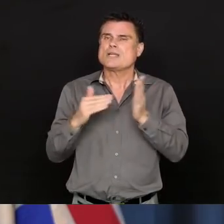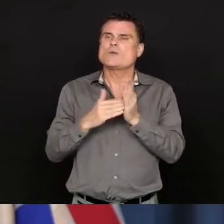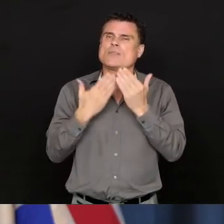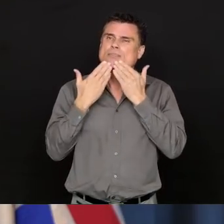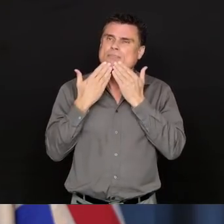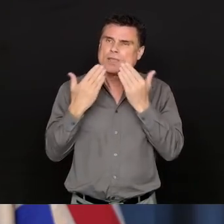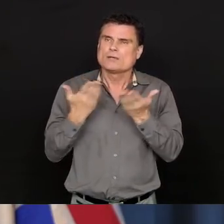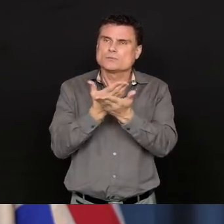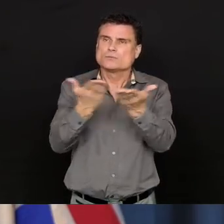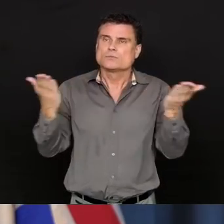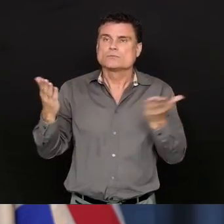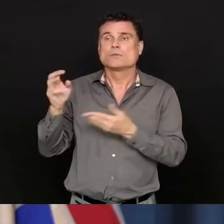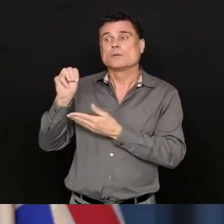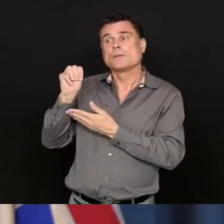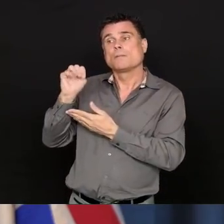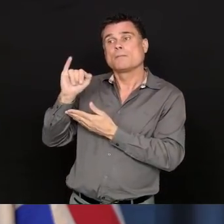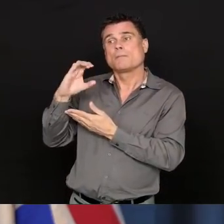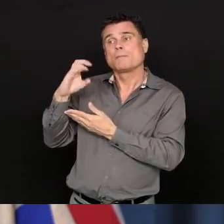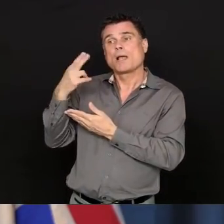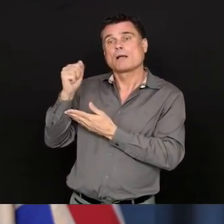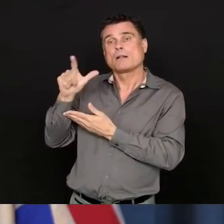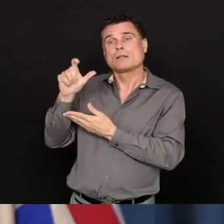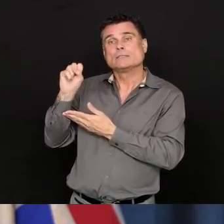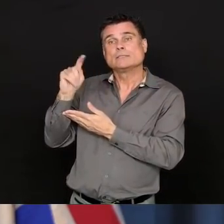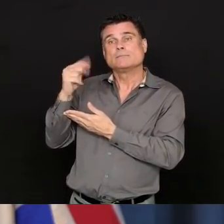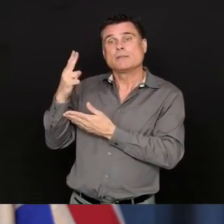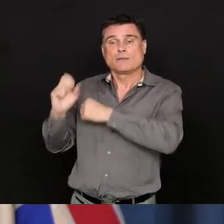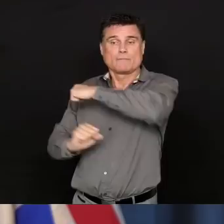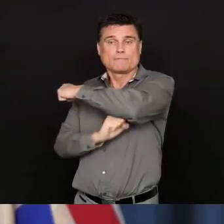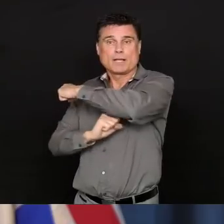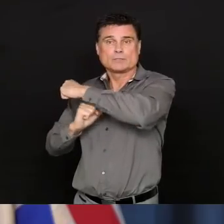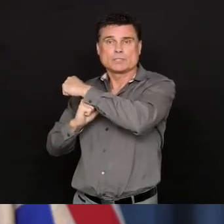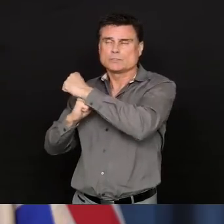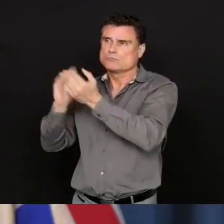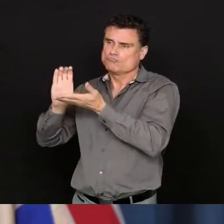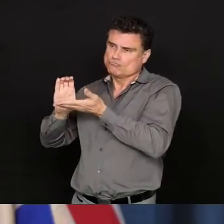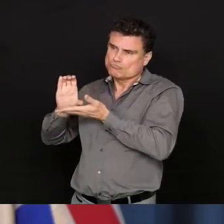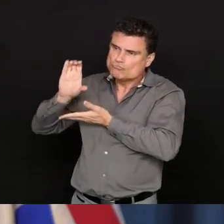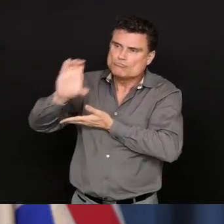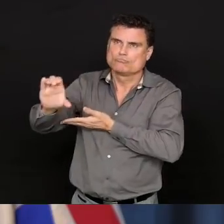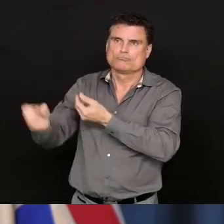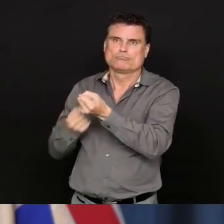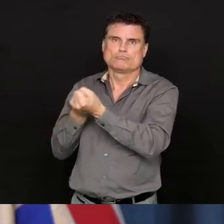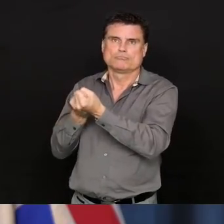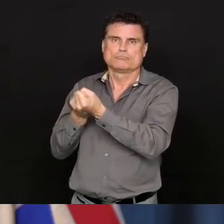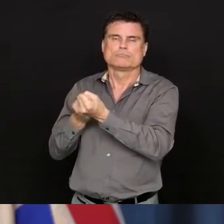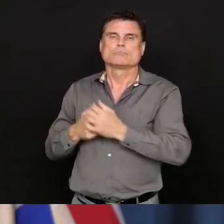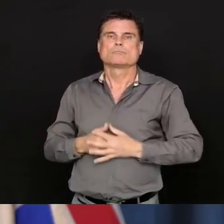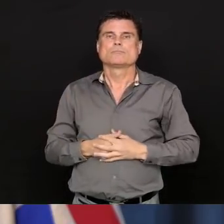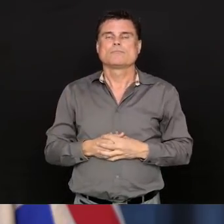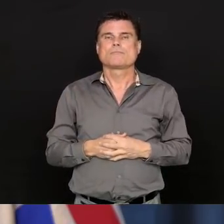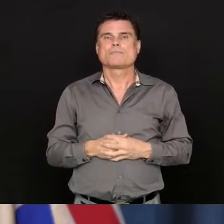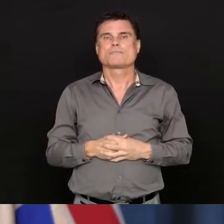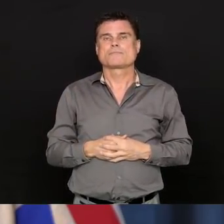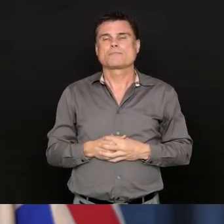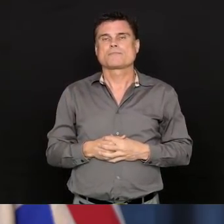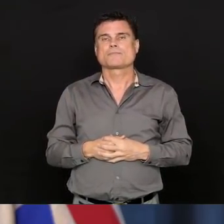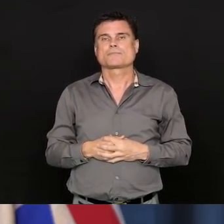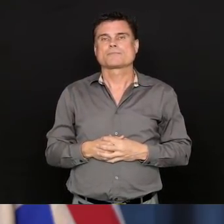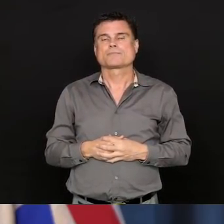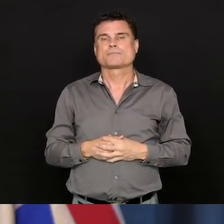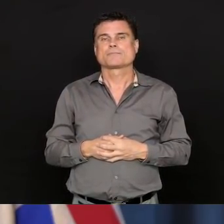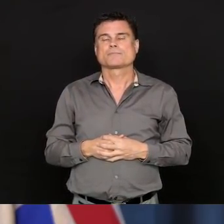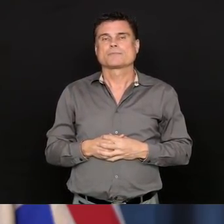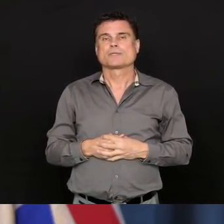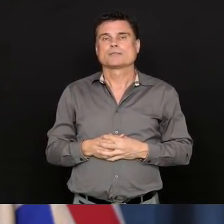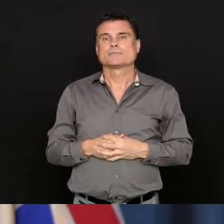things that we're working on is understanding how the infodemic, it's being called by many people, but the myriad of information